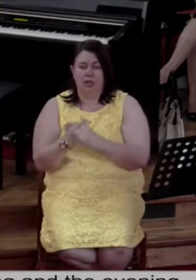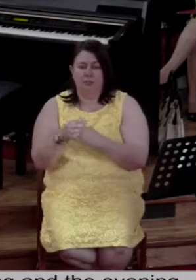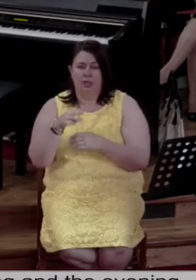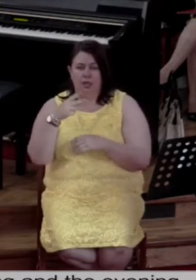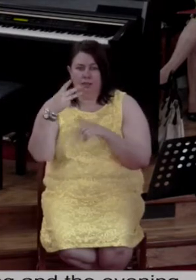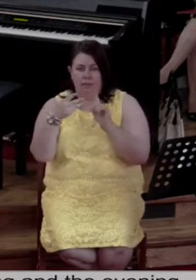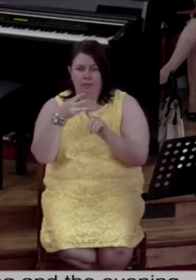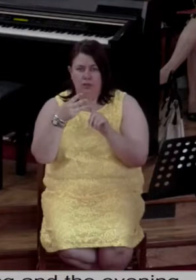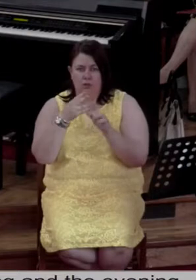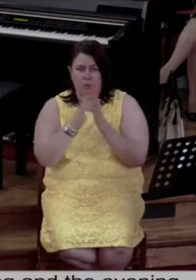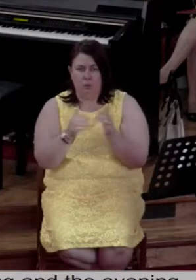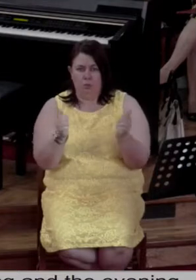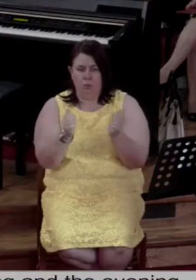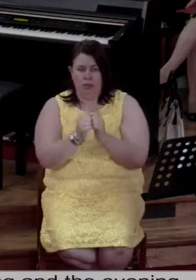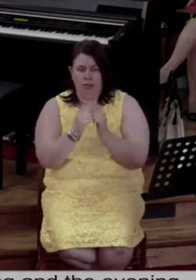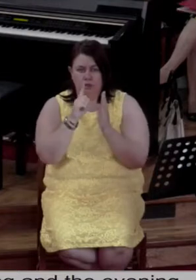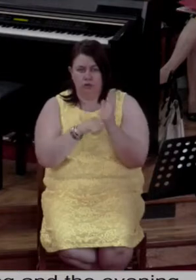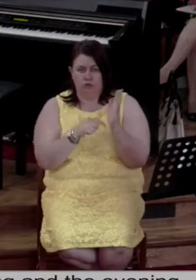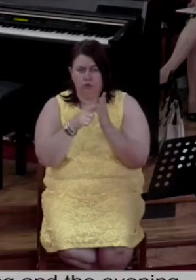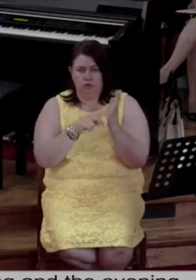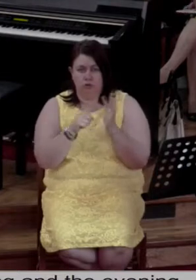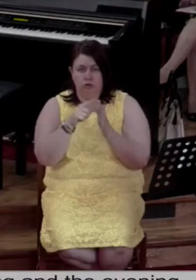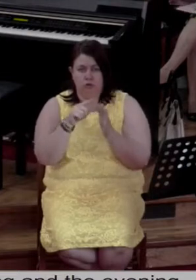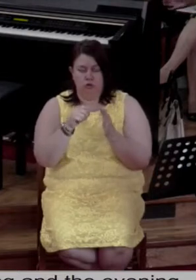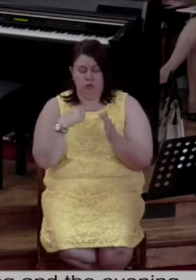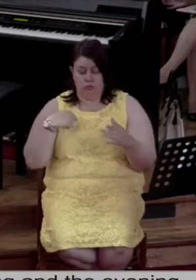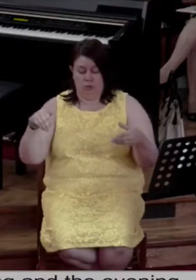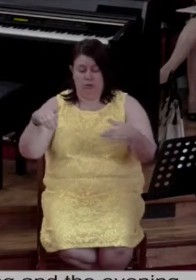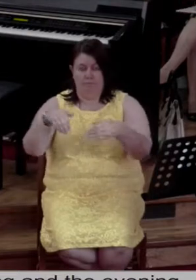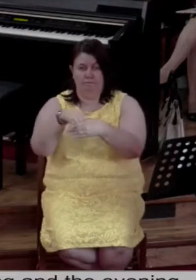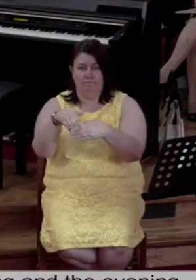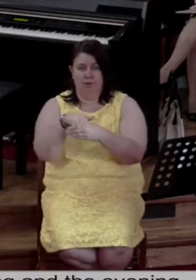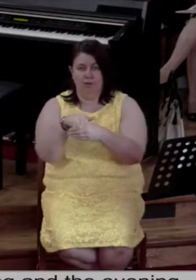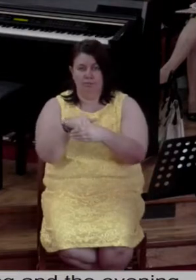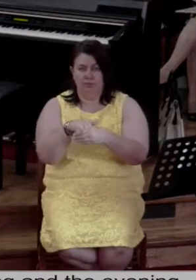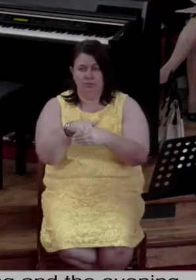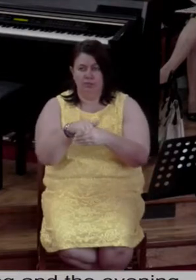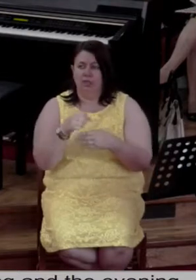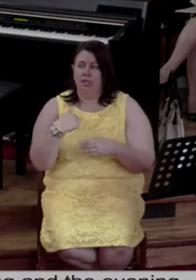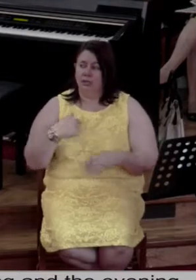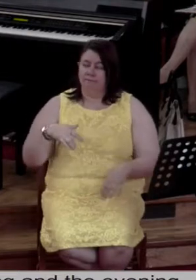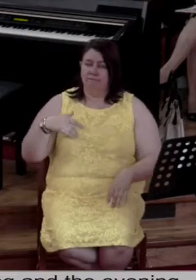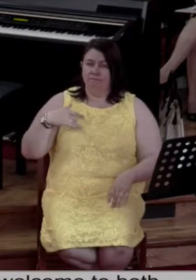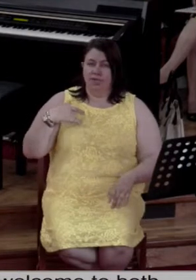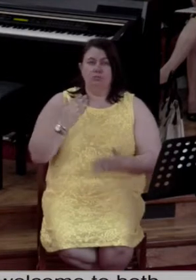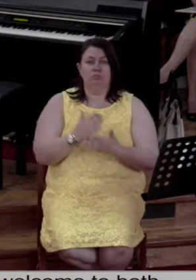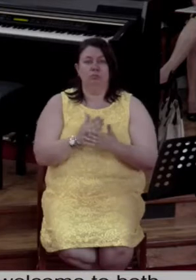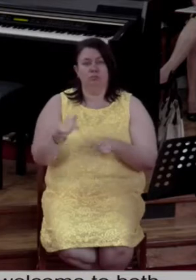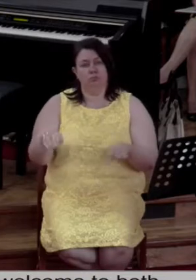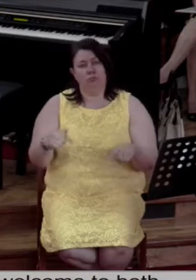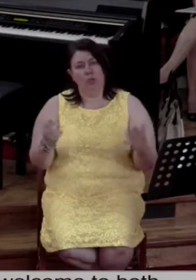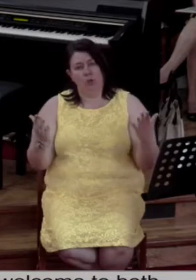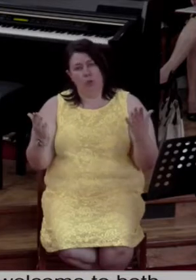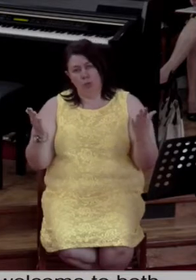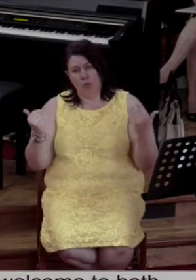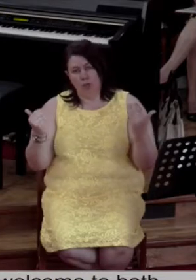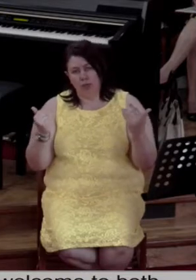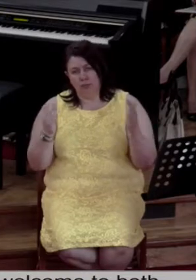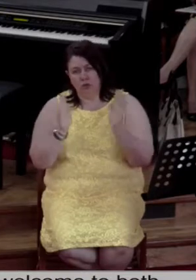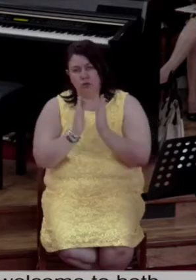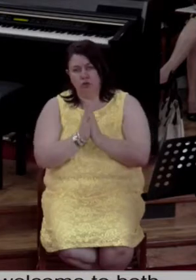June, and we are taking part in that. We believe that we're a welcoming church, that we warmly welcome people when they